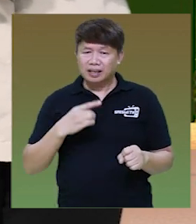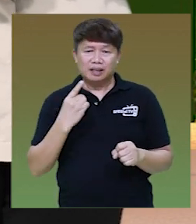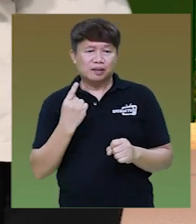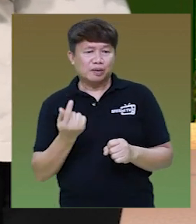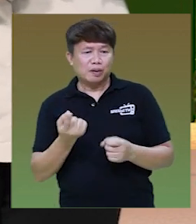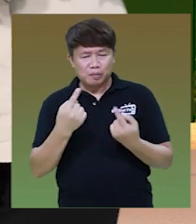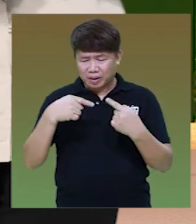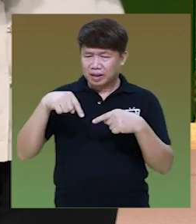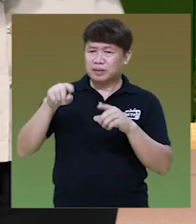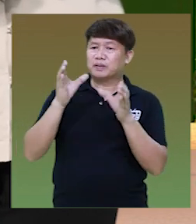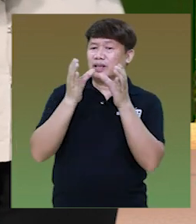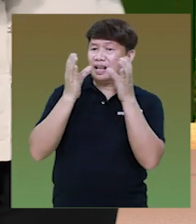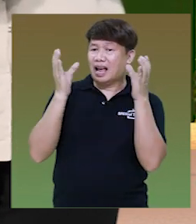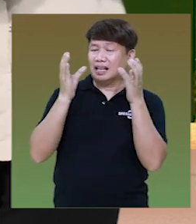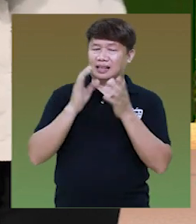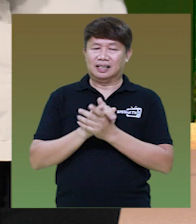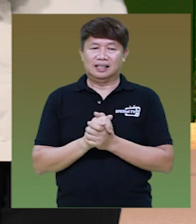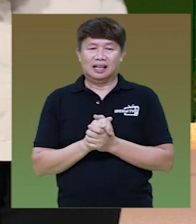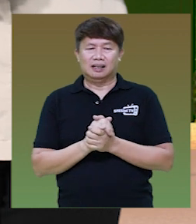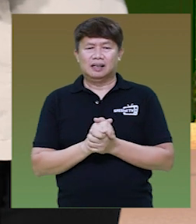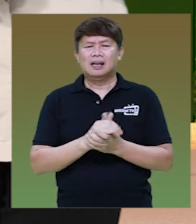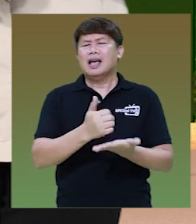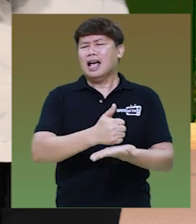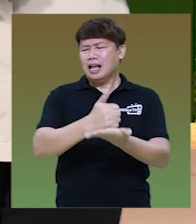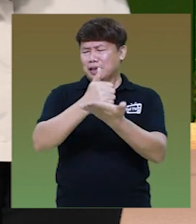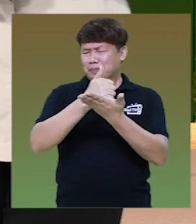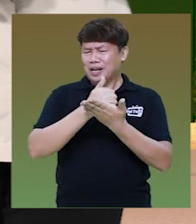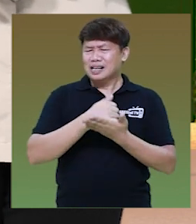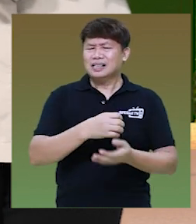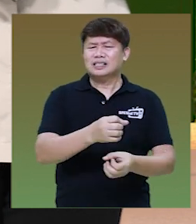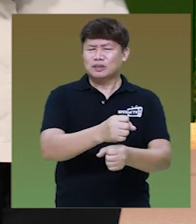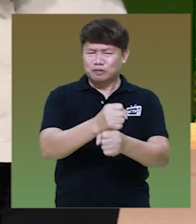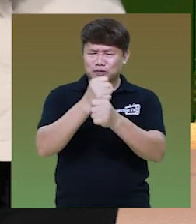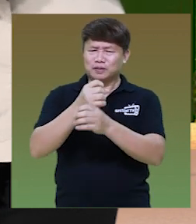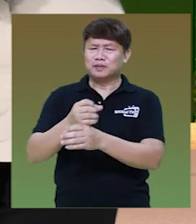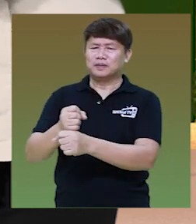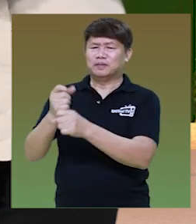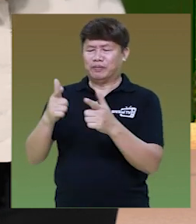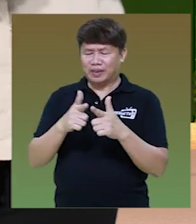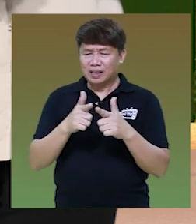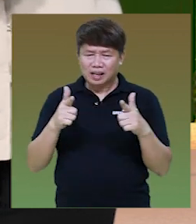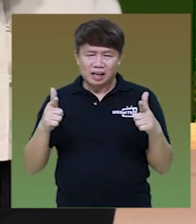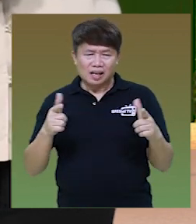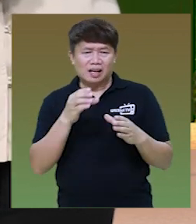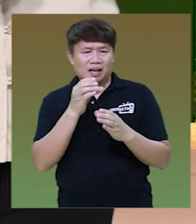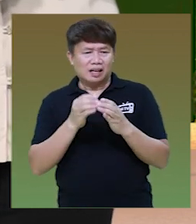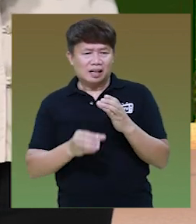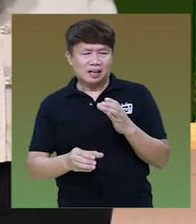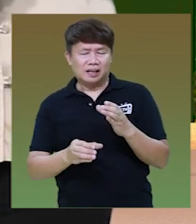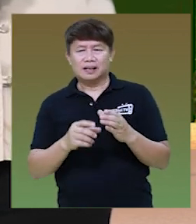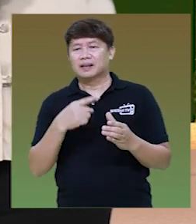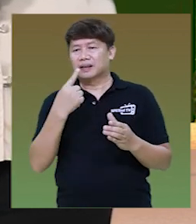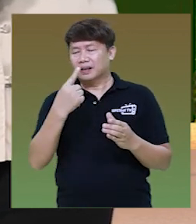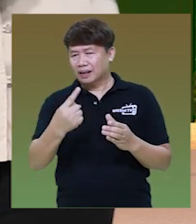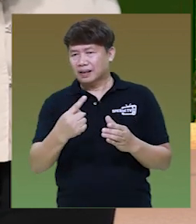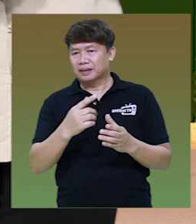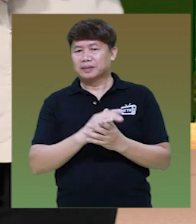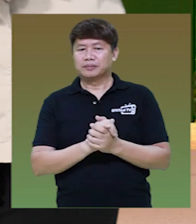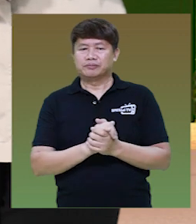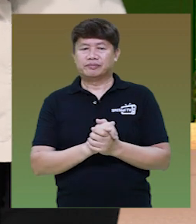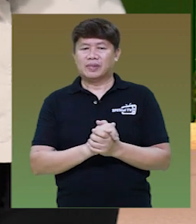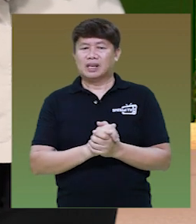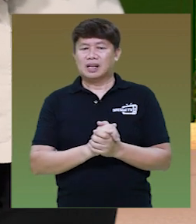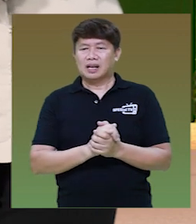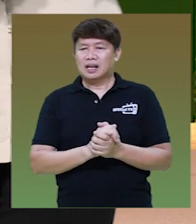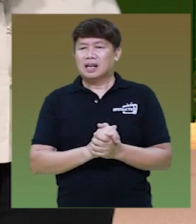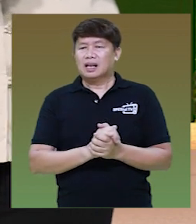the dog went to the cat. "Help us pull up that enormous carrot," she said.